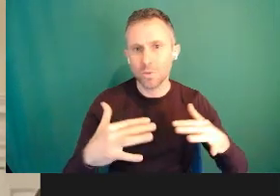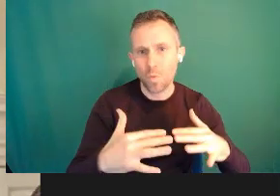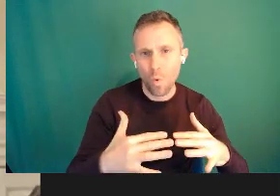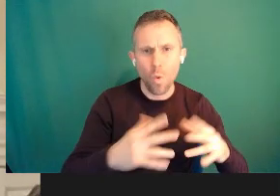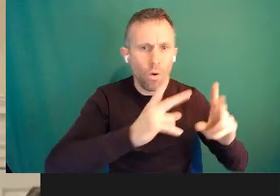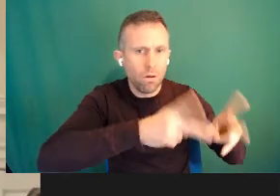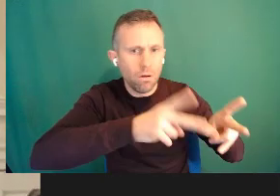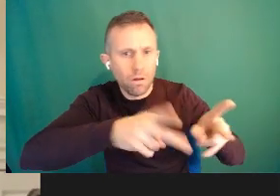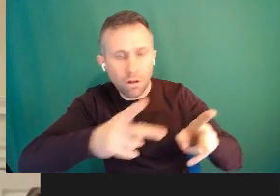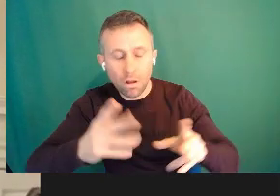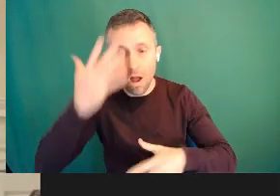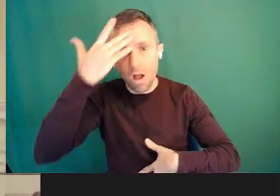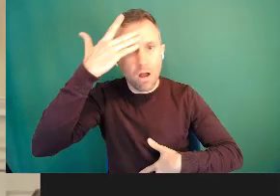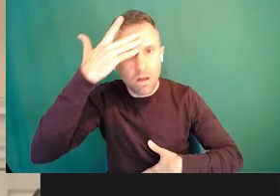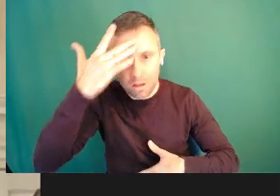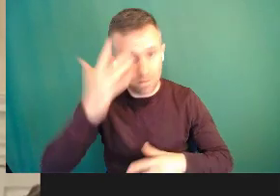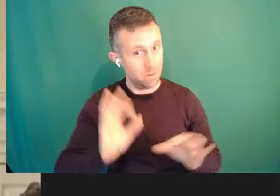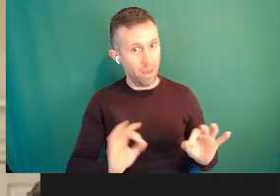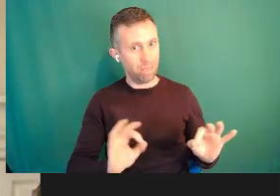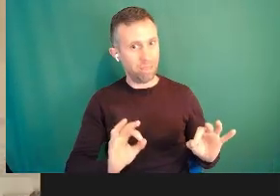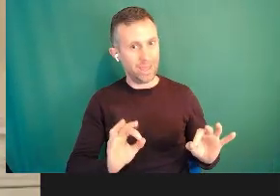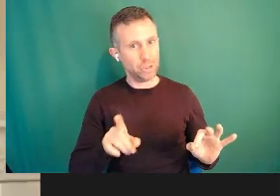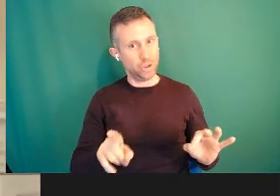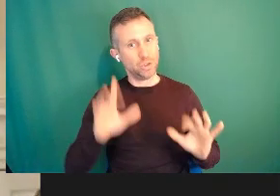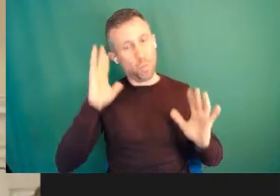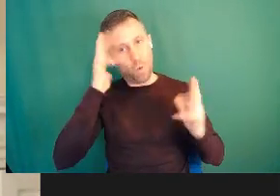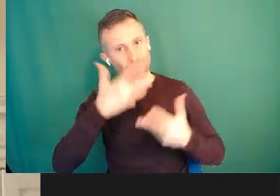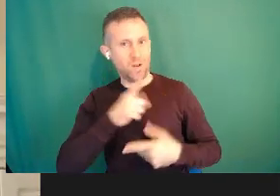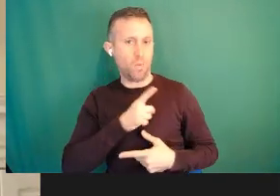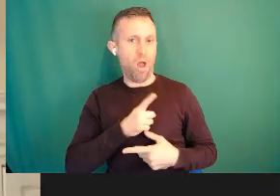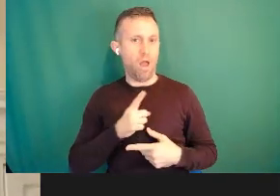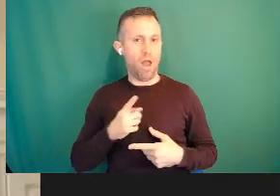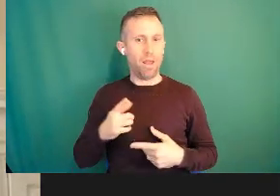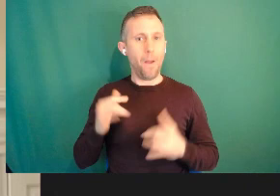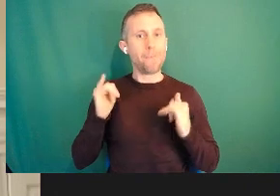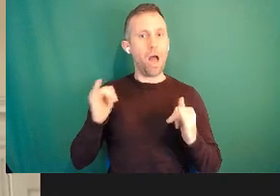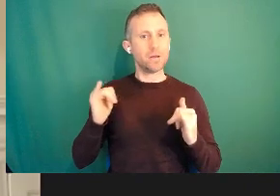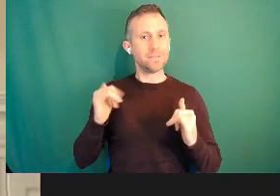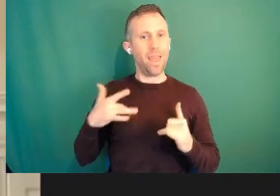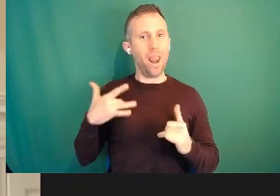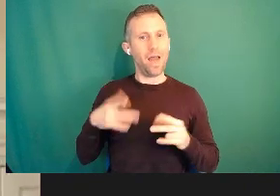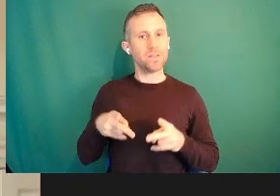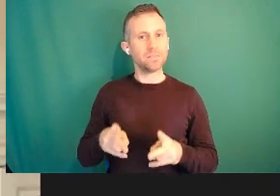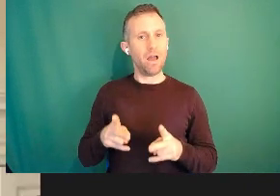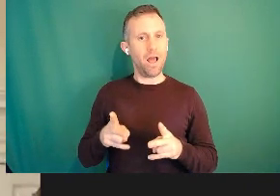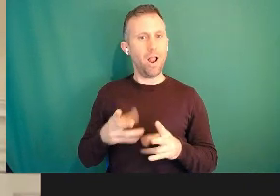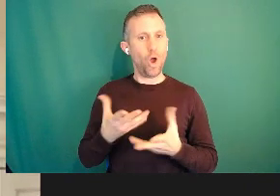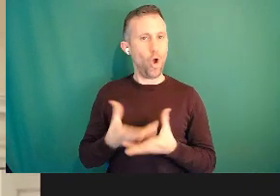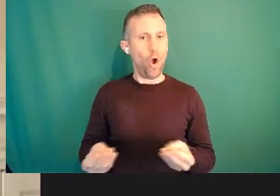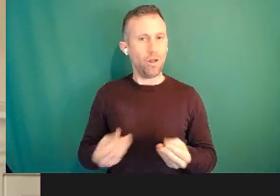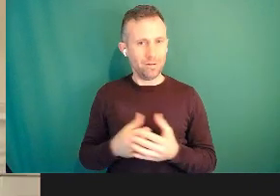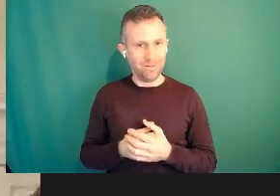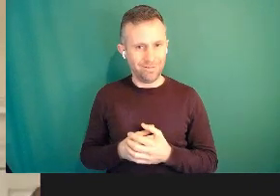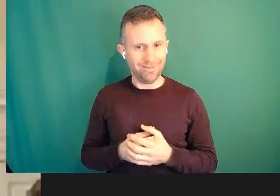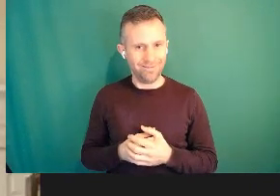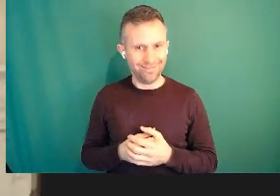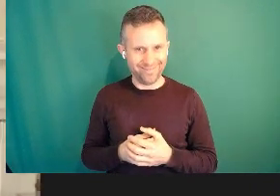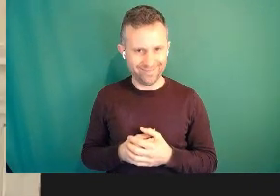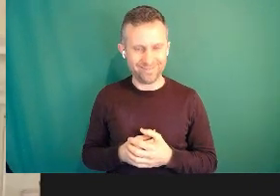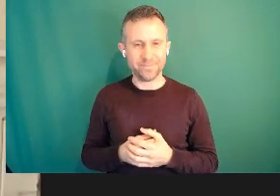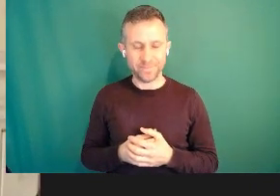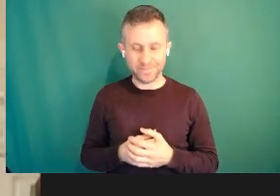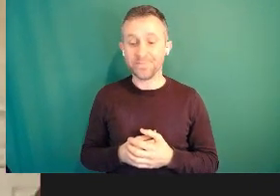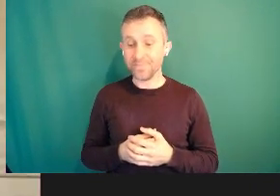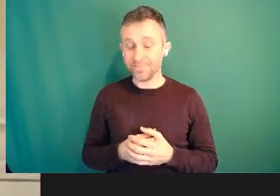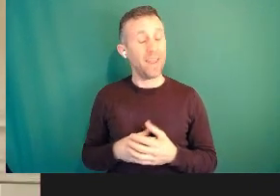So she was married for many years, and then one morning in Flore's castle where they lived, she was